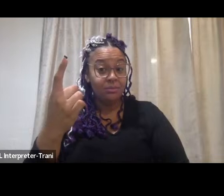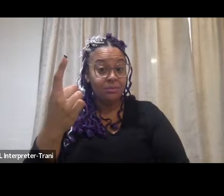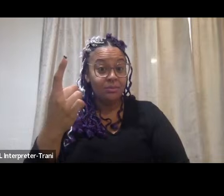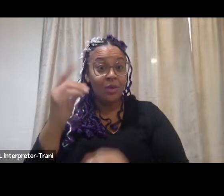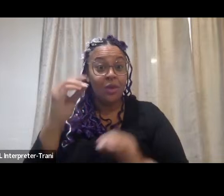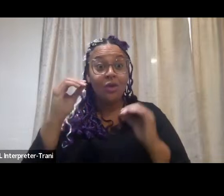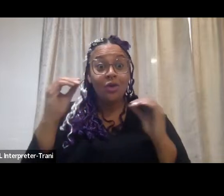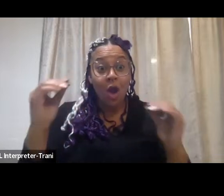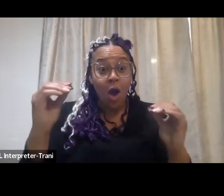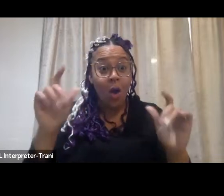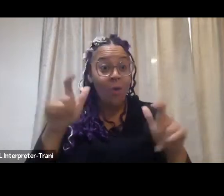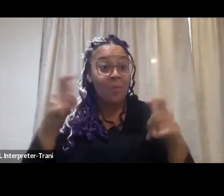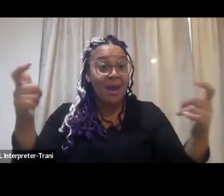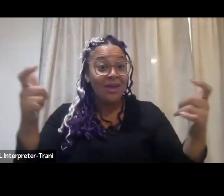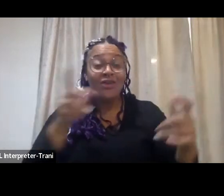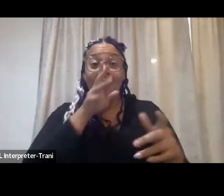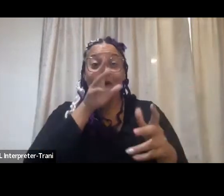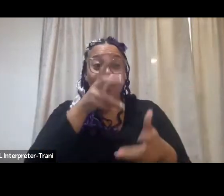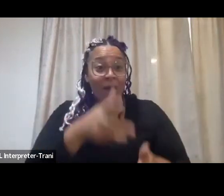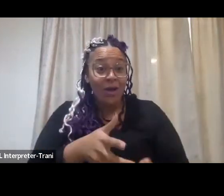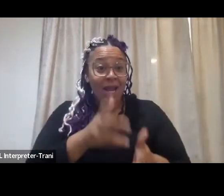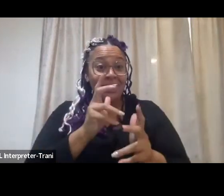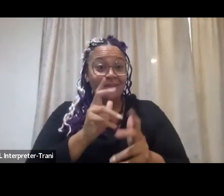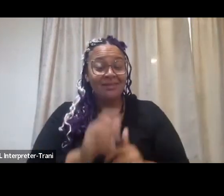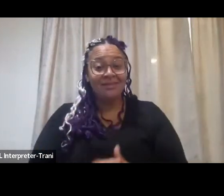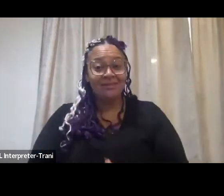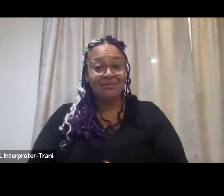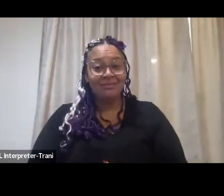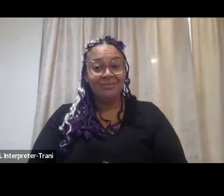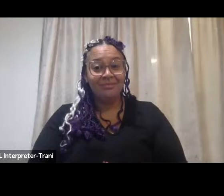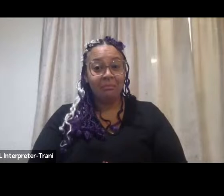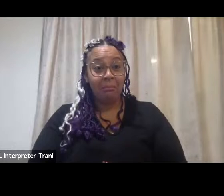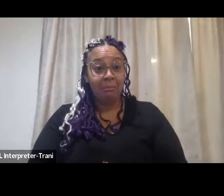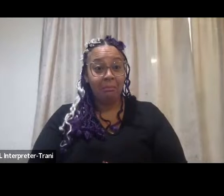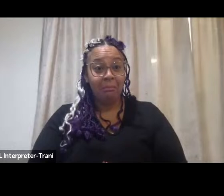No major Aquarian aspects.